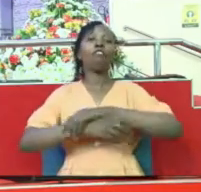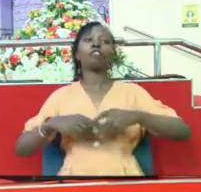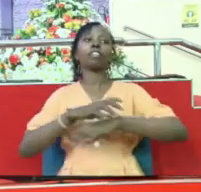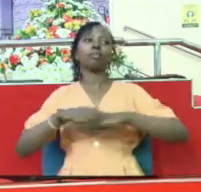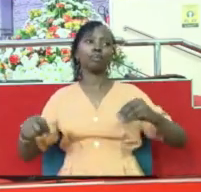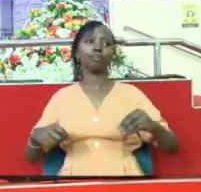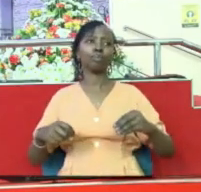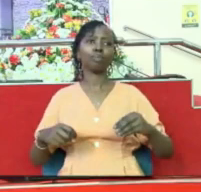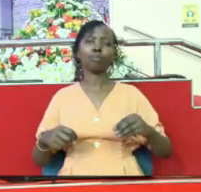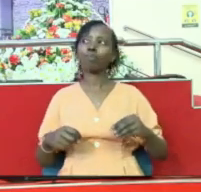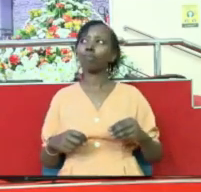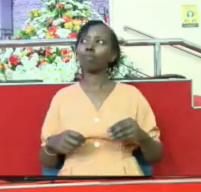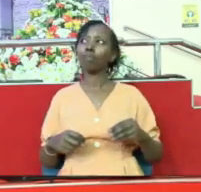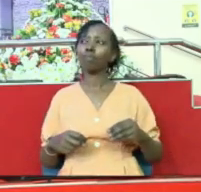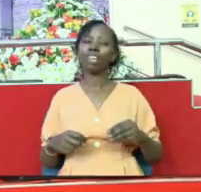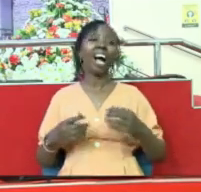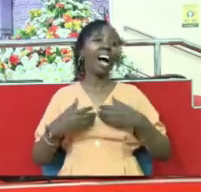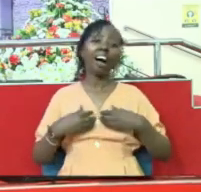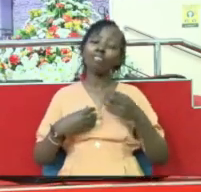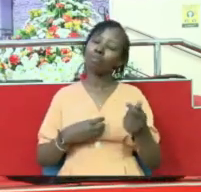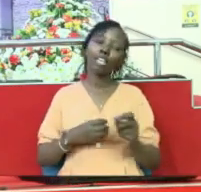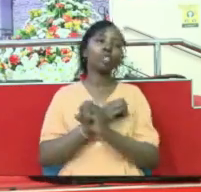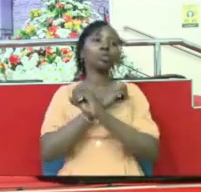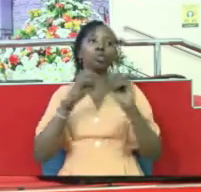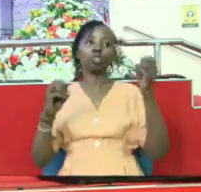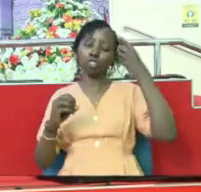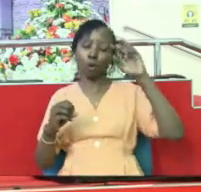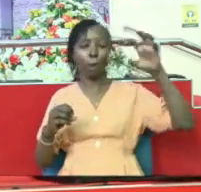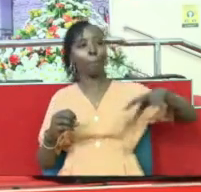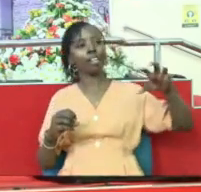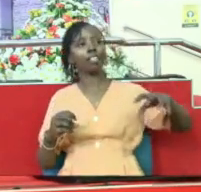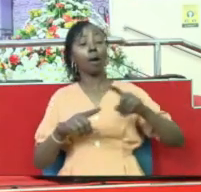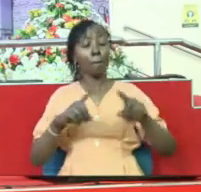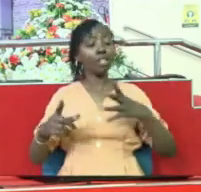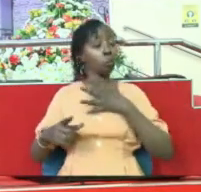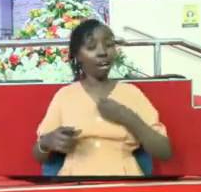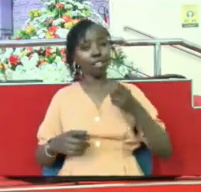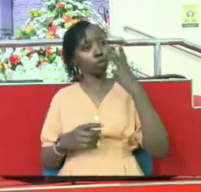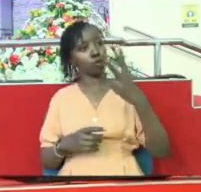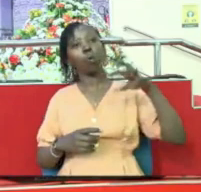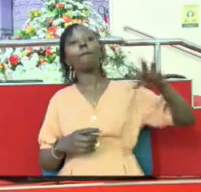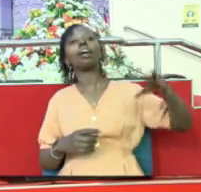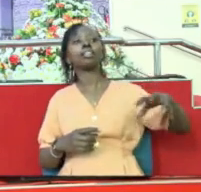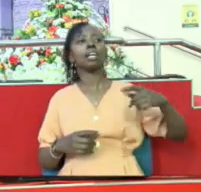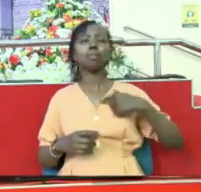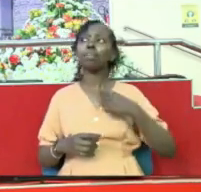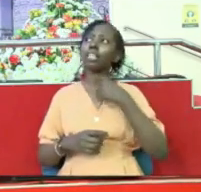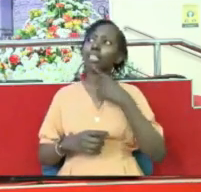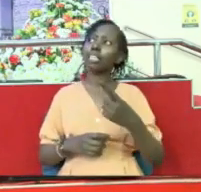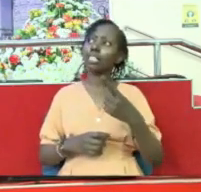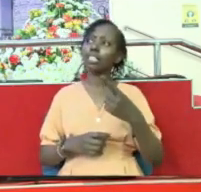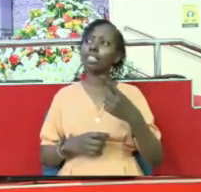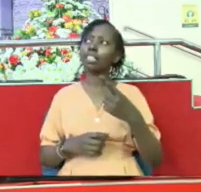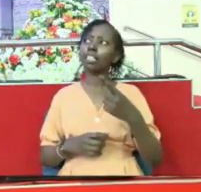tell you the truth? Lakini nikwambie nini? There was no money. Hakukuwa na pesa. But we wanted two buses. Na tulihitaji basi mbili. And I told the LCC. Na nikaambia LCC.